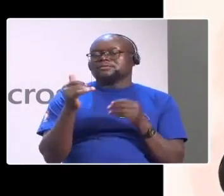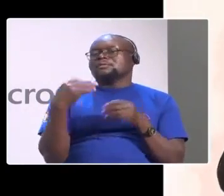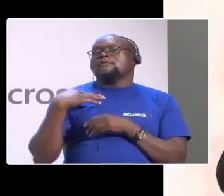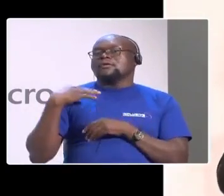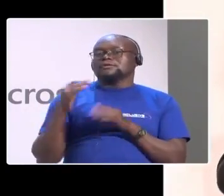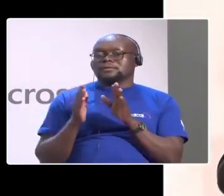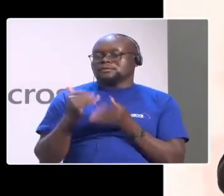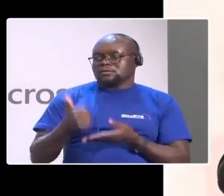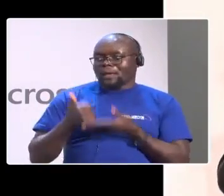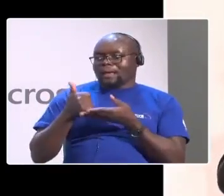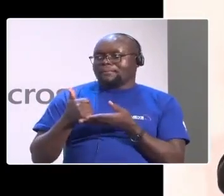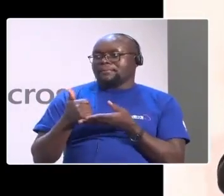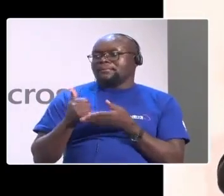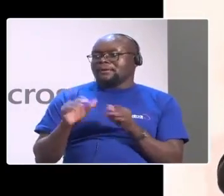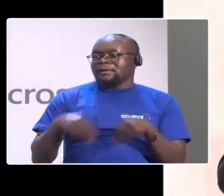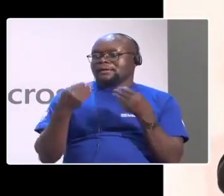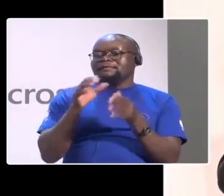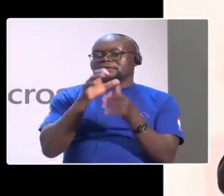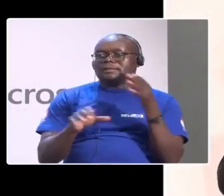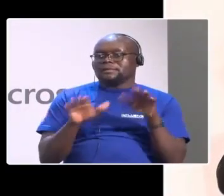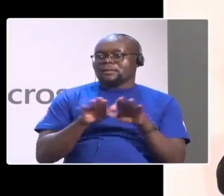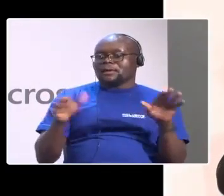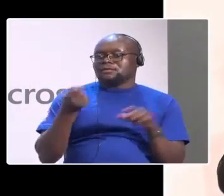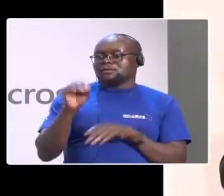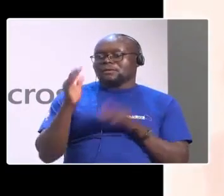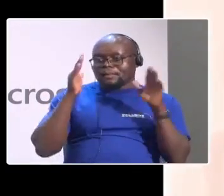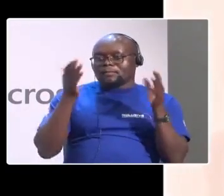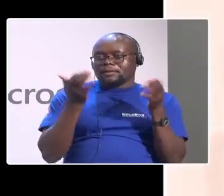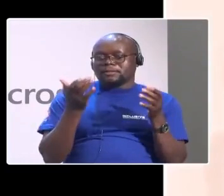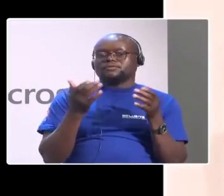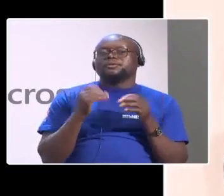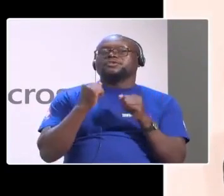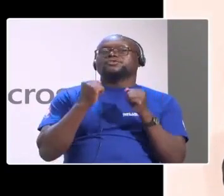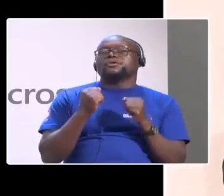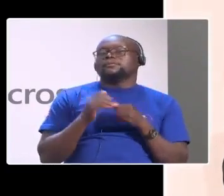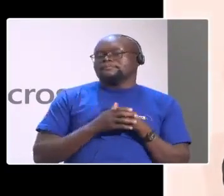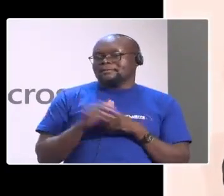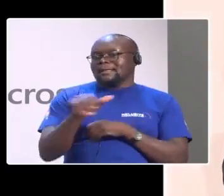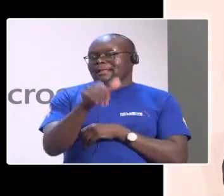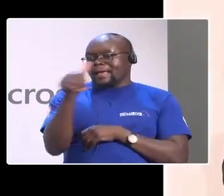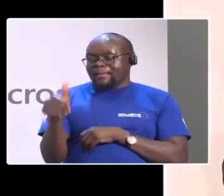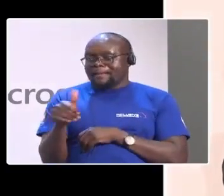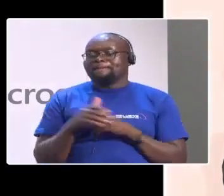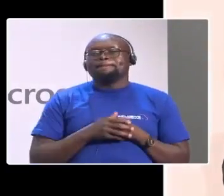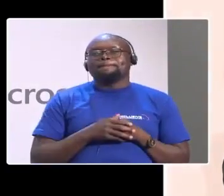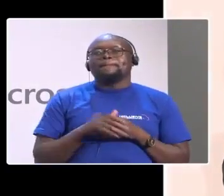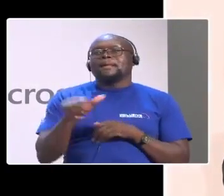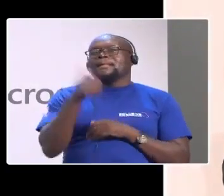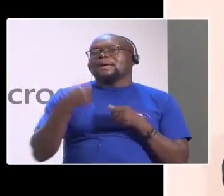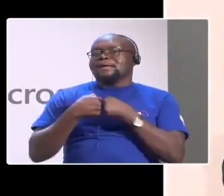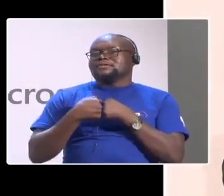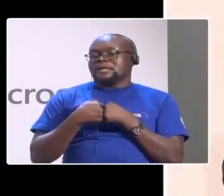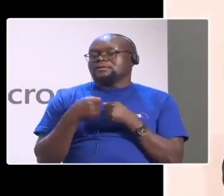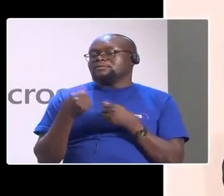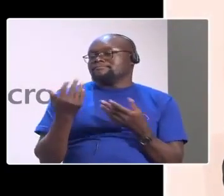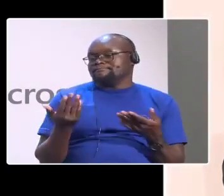in to help get the chapter off the ground. So the commitment needs to be strong with that. The other challenge for